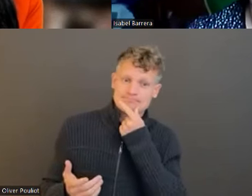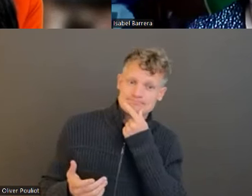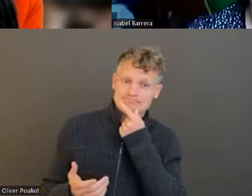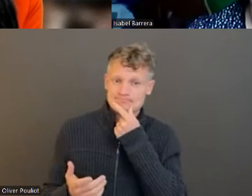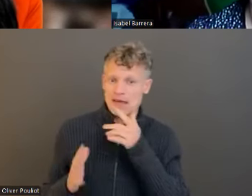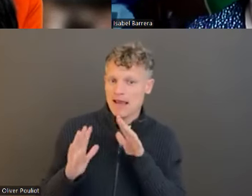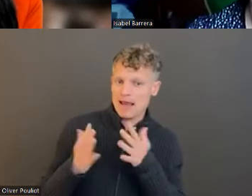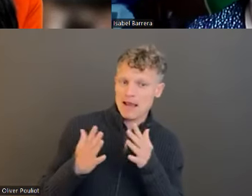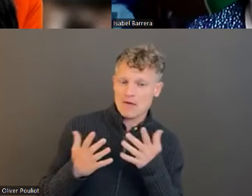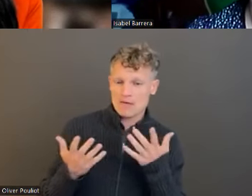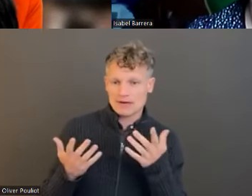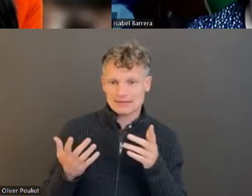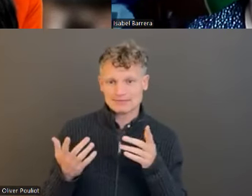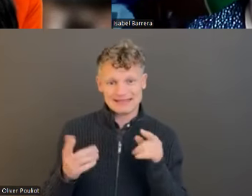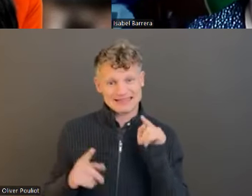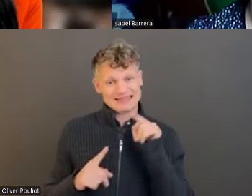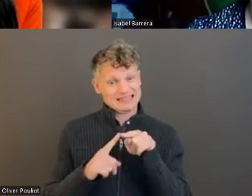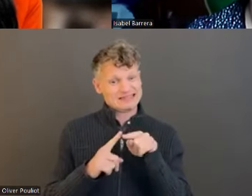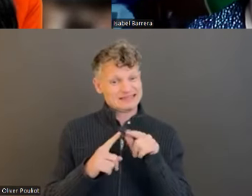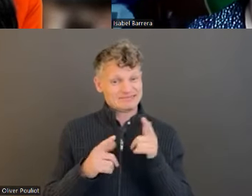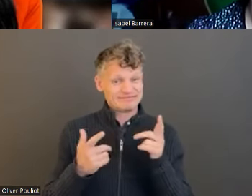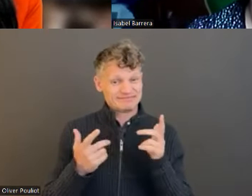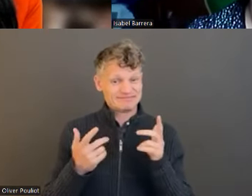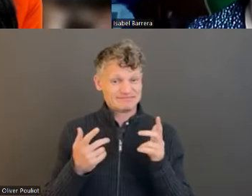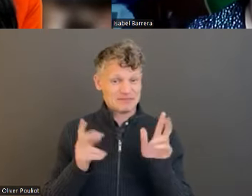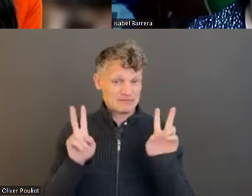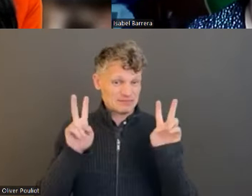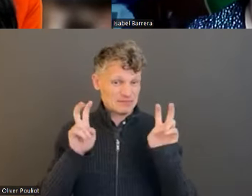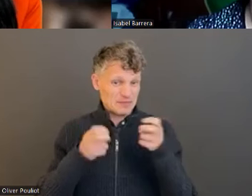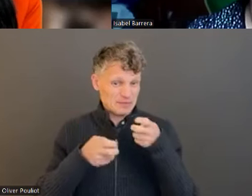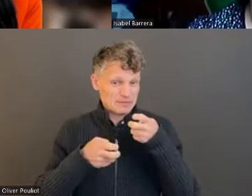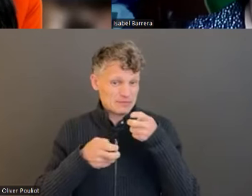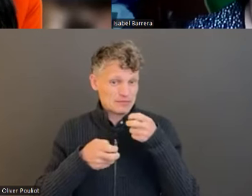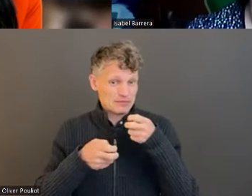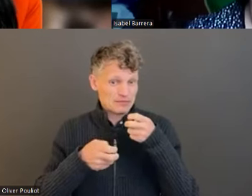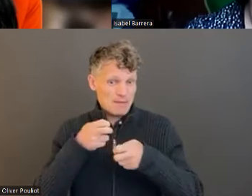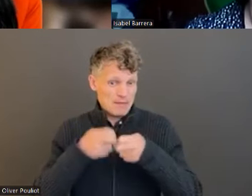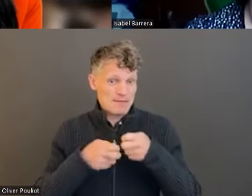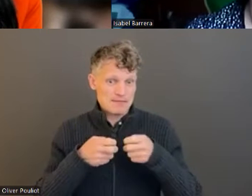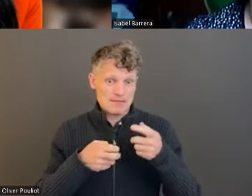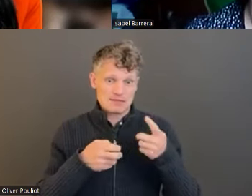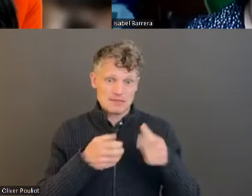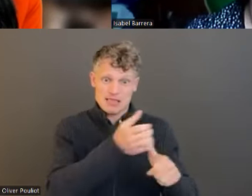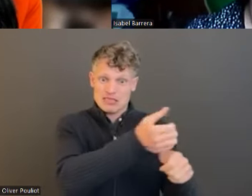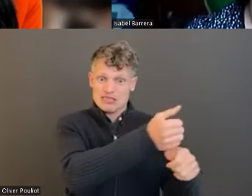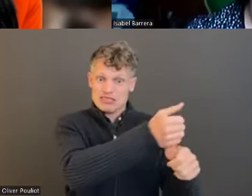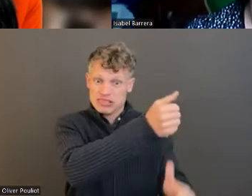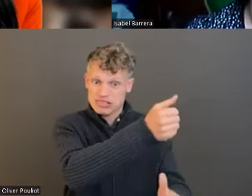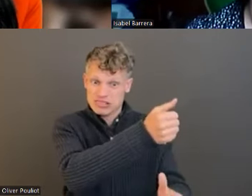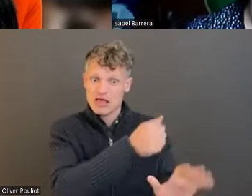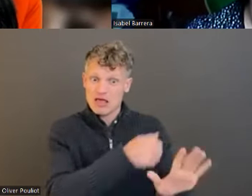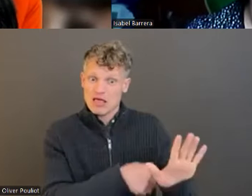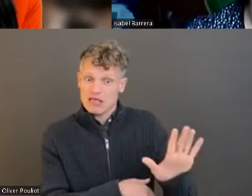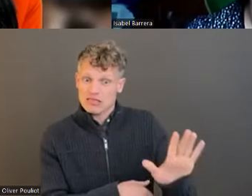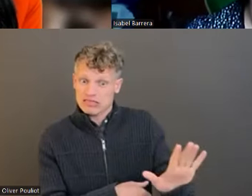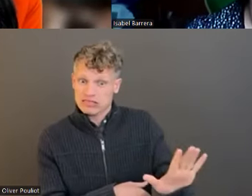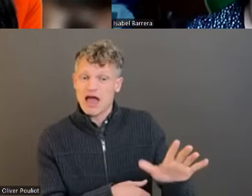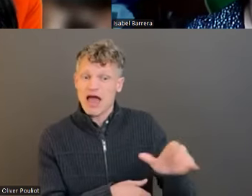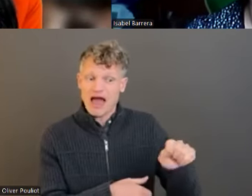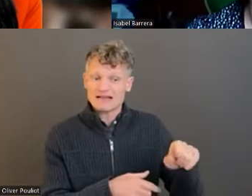air defecation is an issue that is related to several of the communicable diseases that are included as part of the elimination strategy